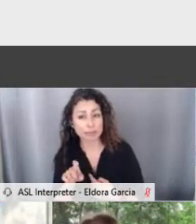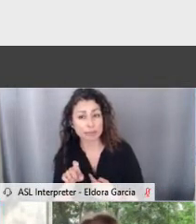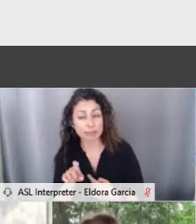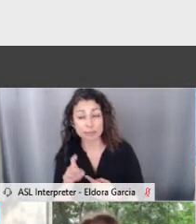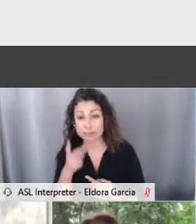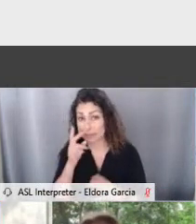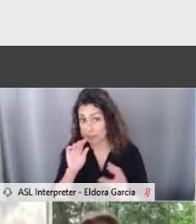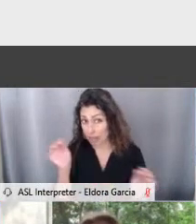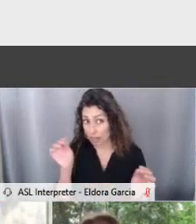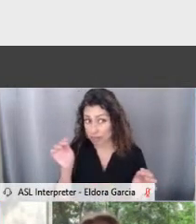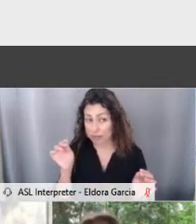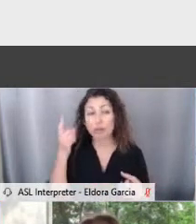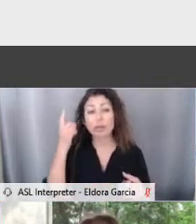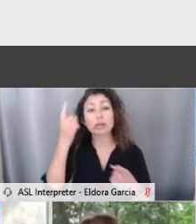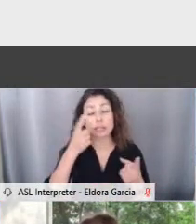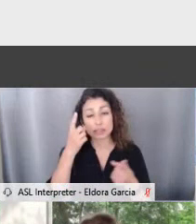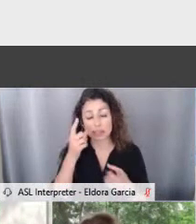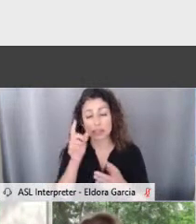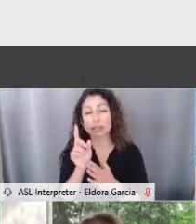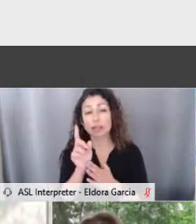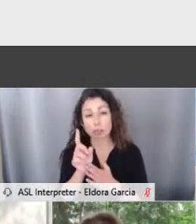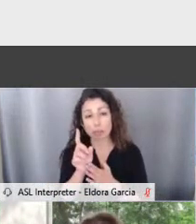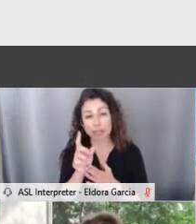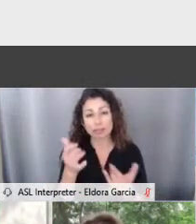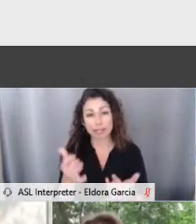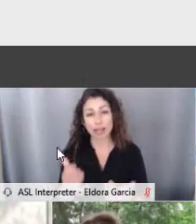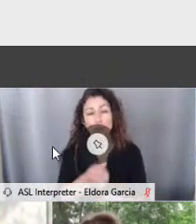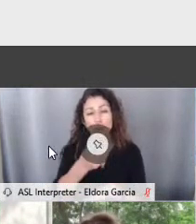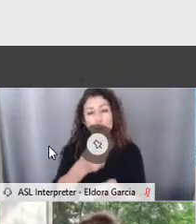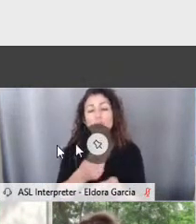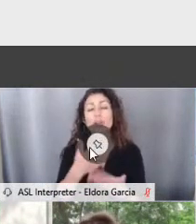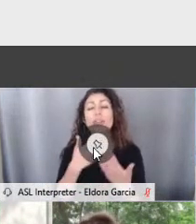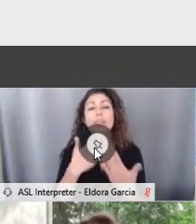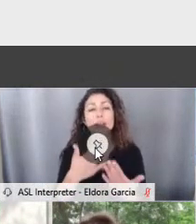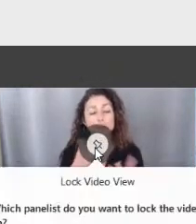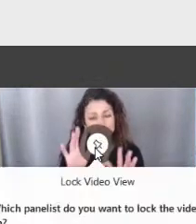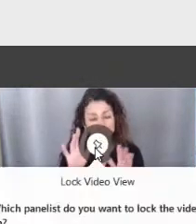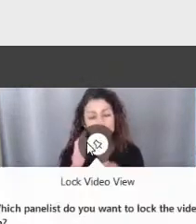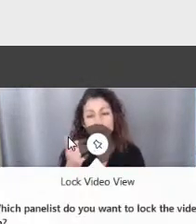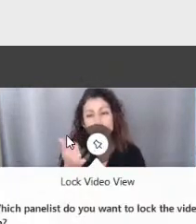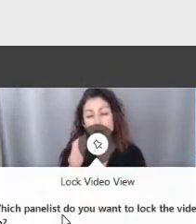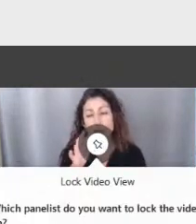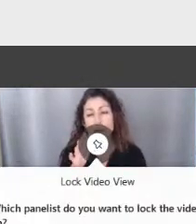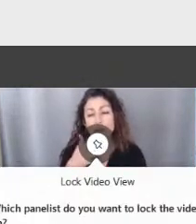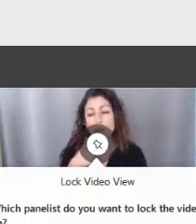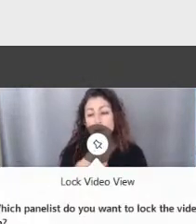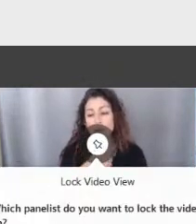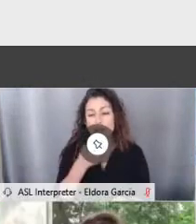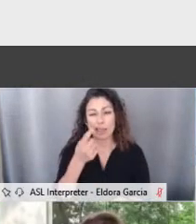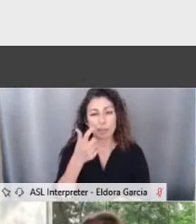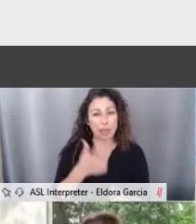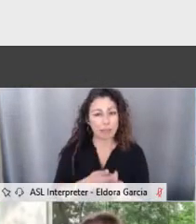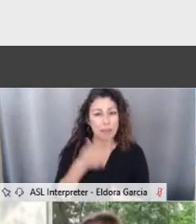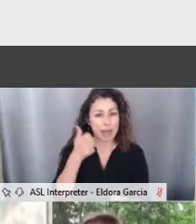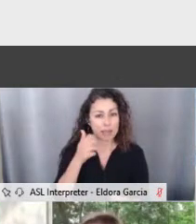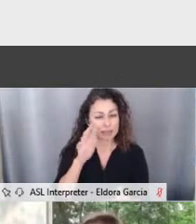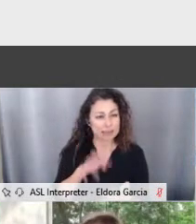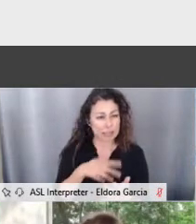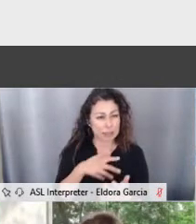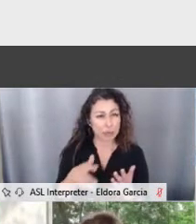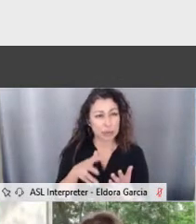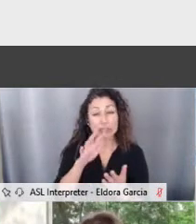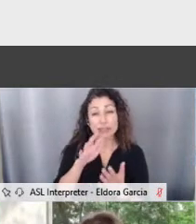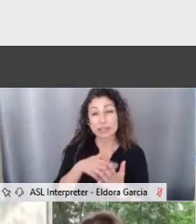Seeing none, we'll consider the minutes to have been approved. Thank you. Now, we're a little behind schedule.